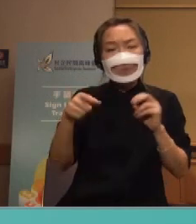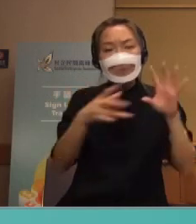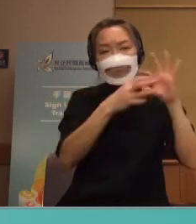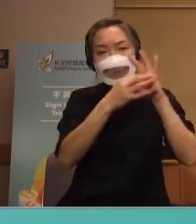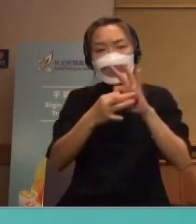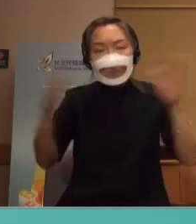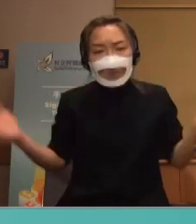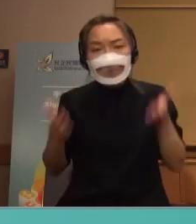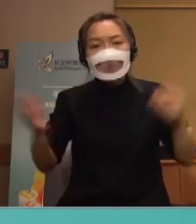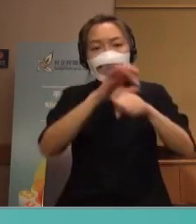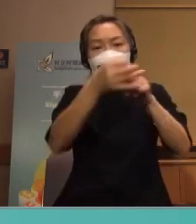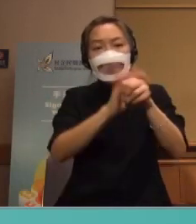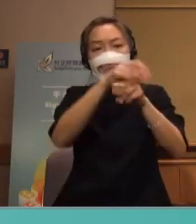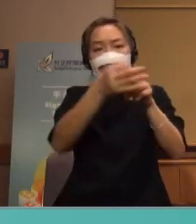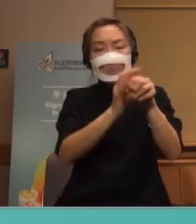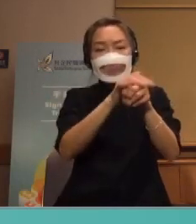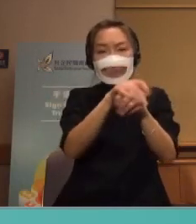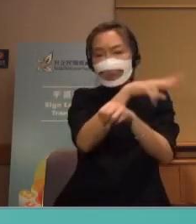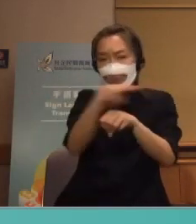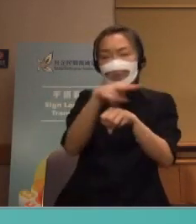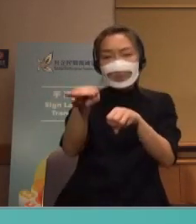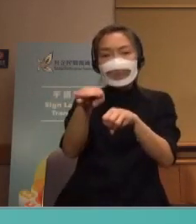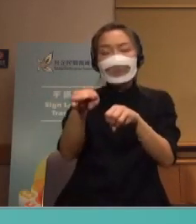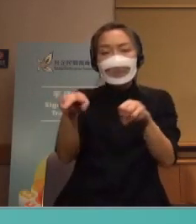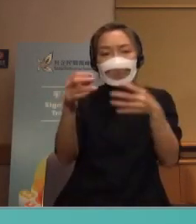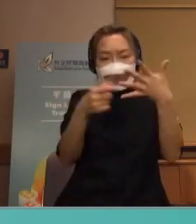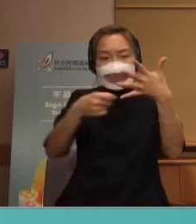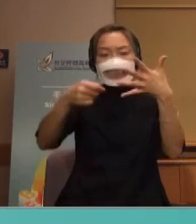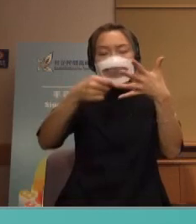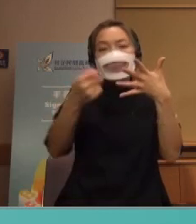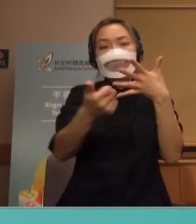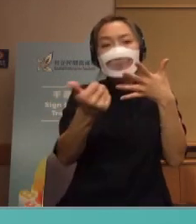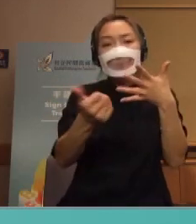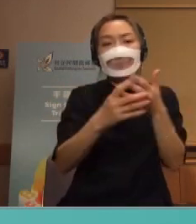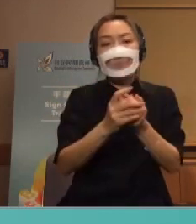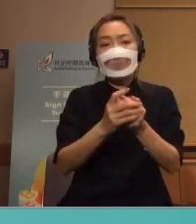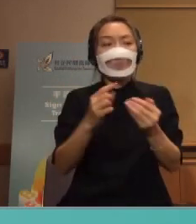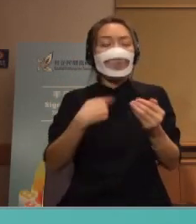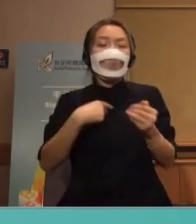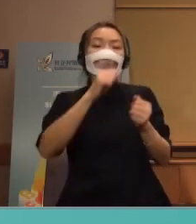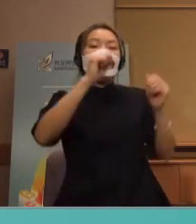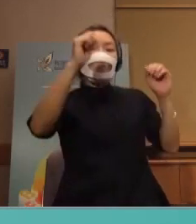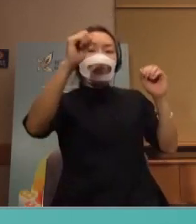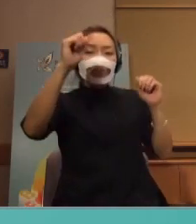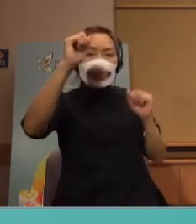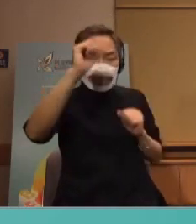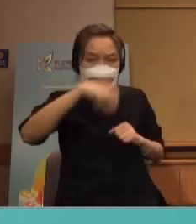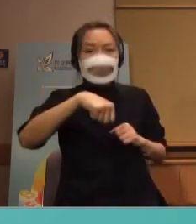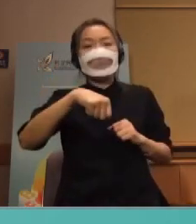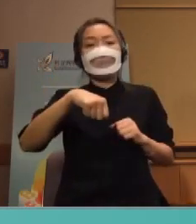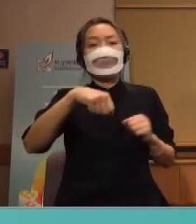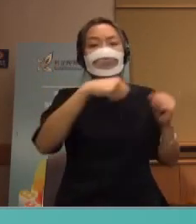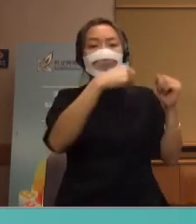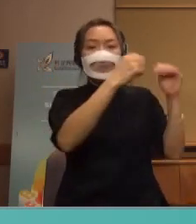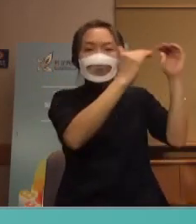So I agree with climate and also with protocols, where don't then tear down intermediaries and then build them back up